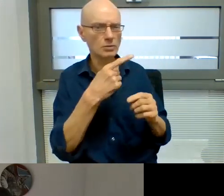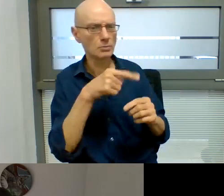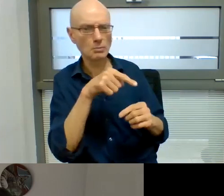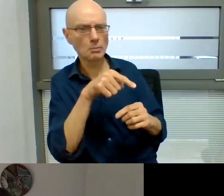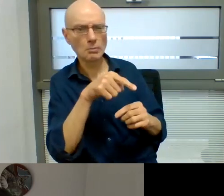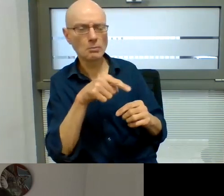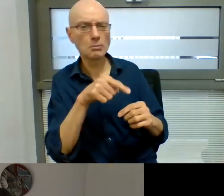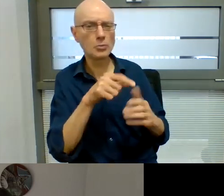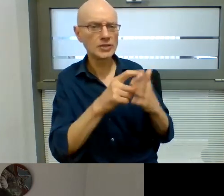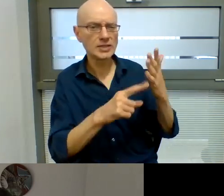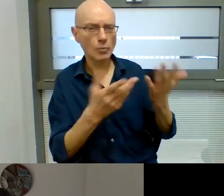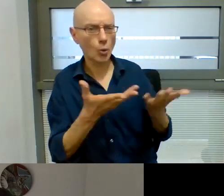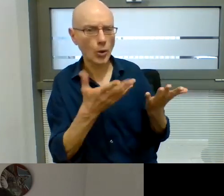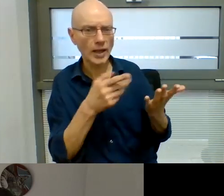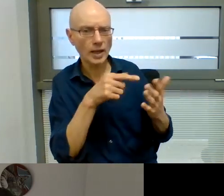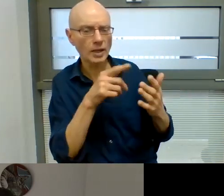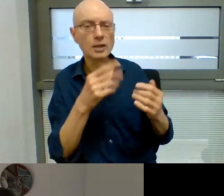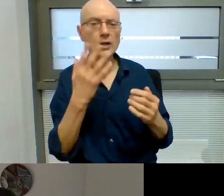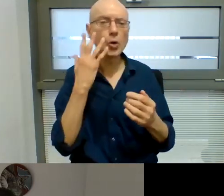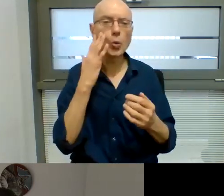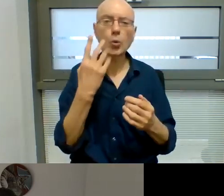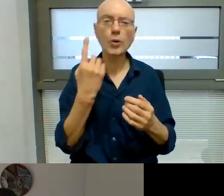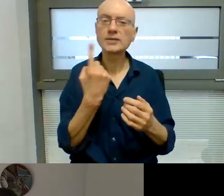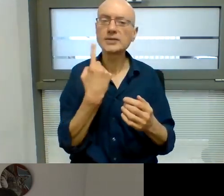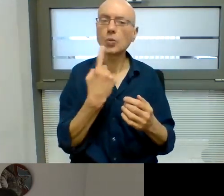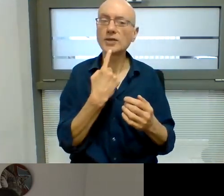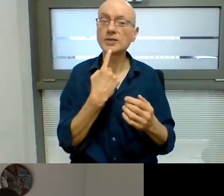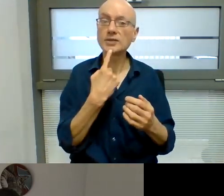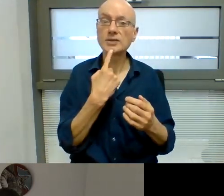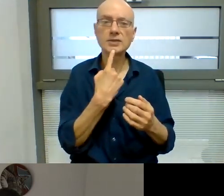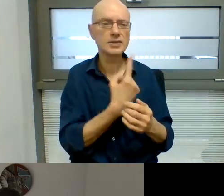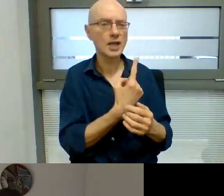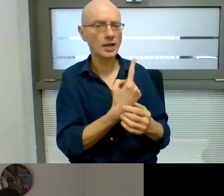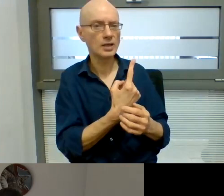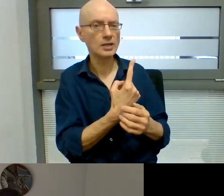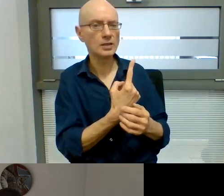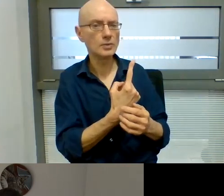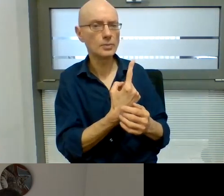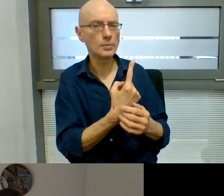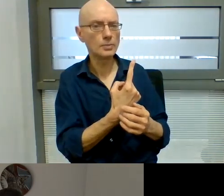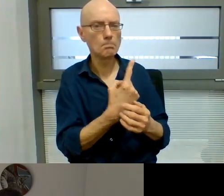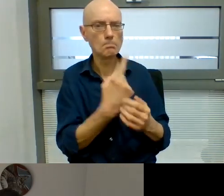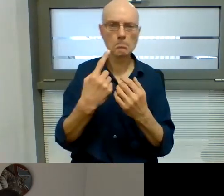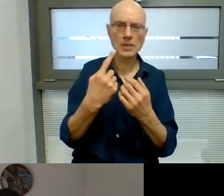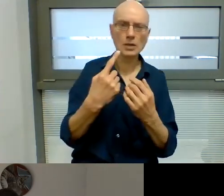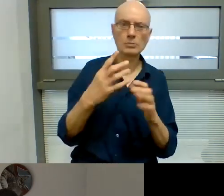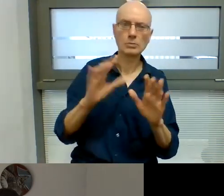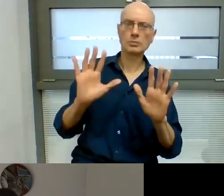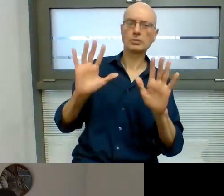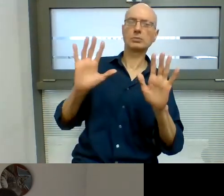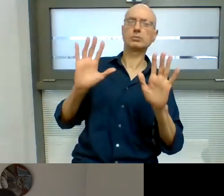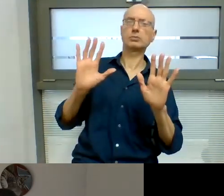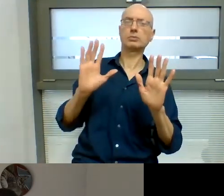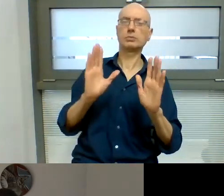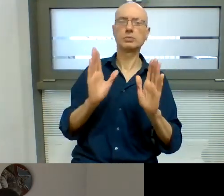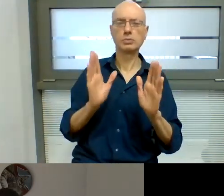just, when somebody says something to me and it so massively affects you, you've got to carry